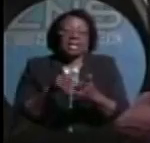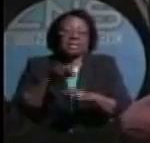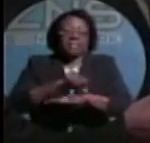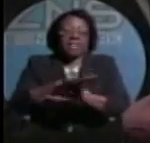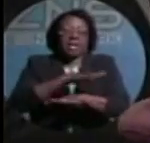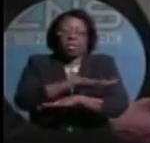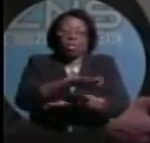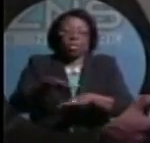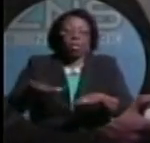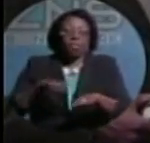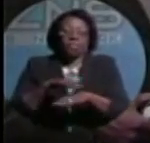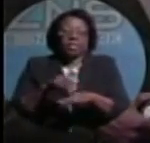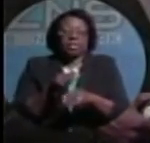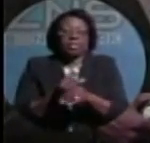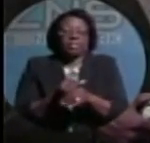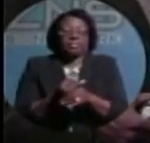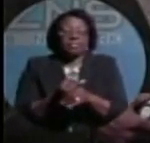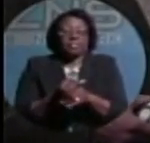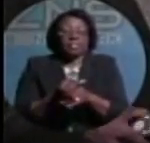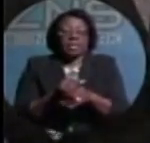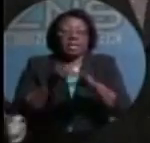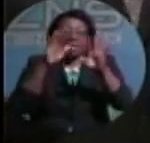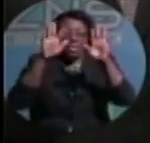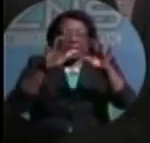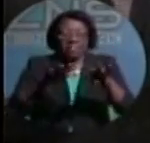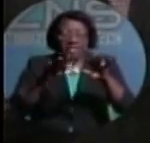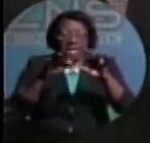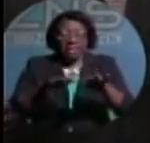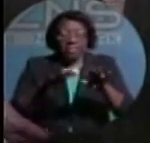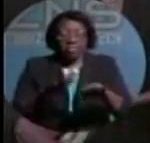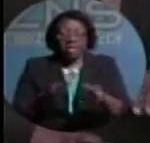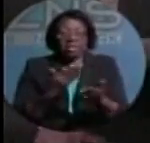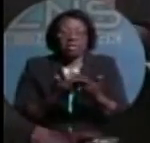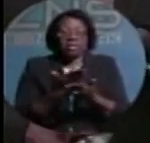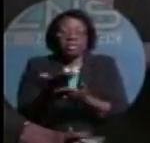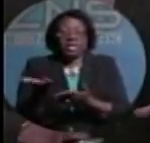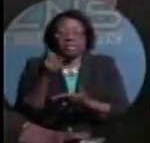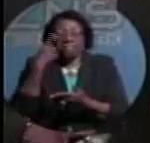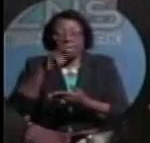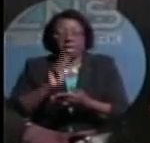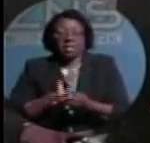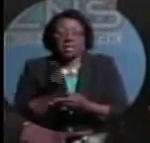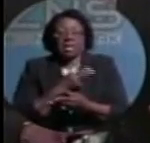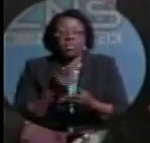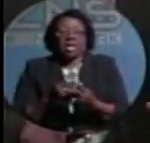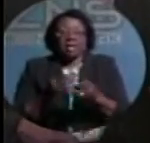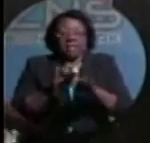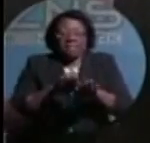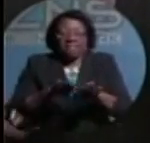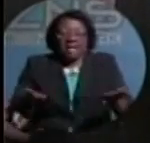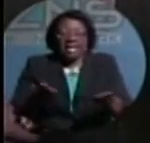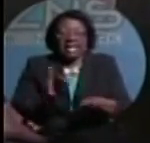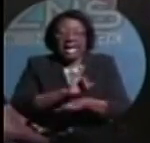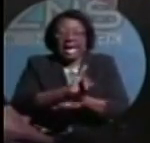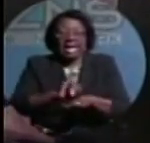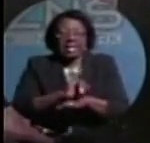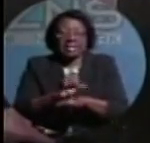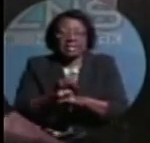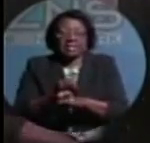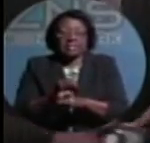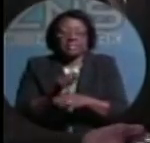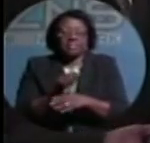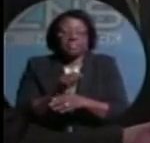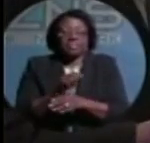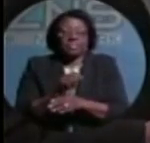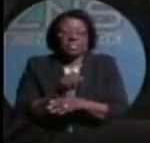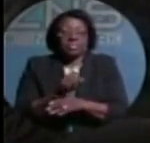implications because of the heavy rains that's associated with it. The good thing for us here in the Bahamas, we are flat, low-lying islands, so mudslides will not be an issue for